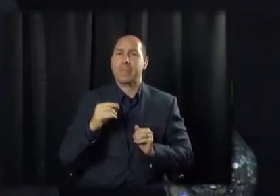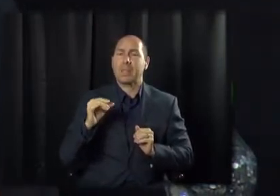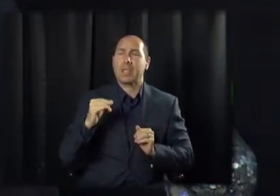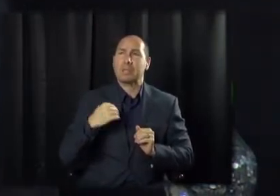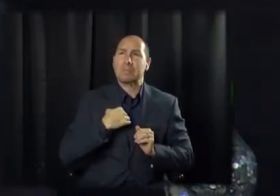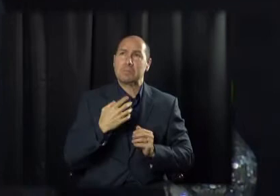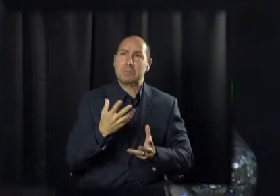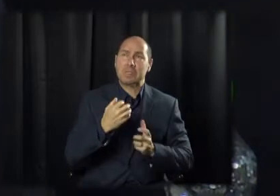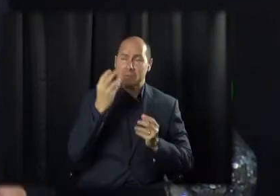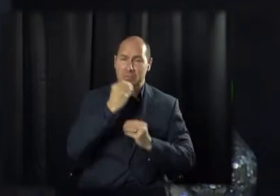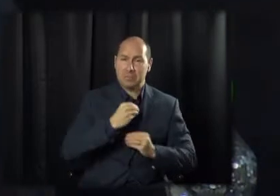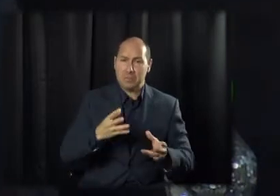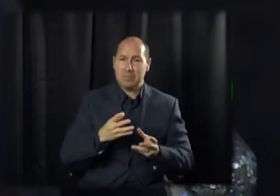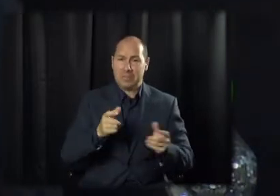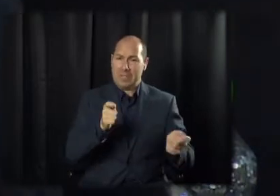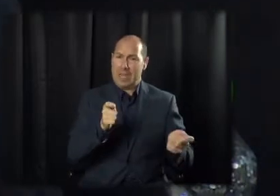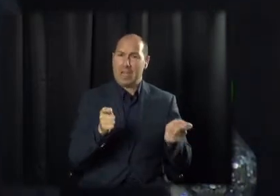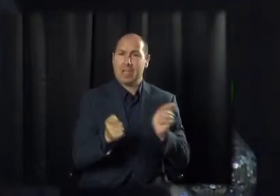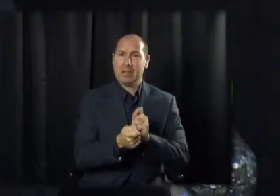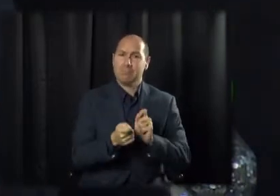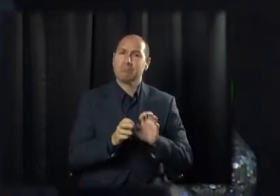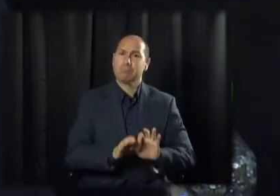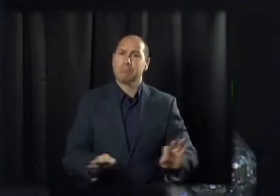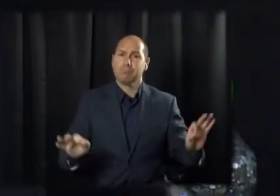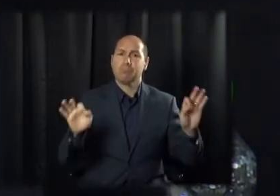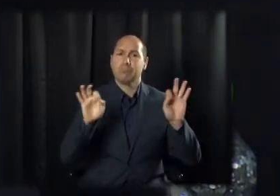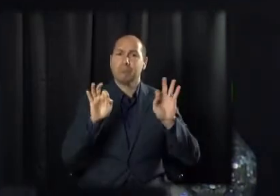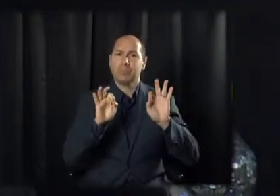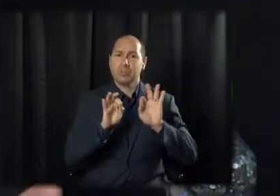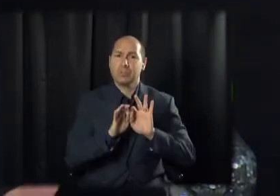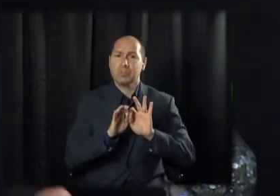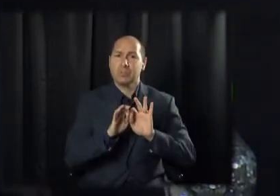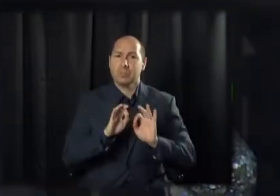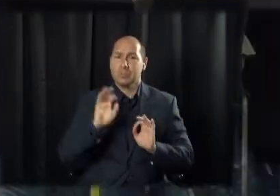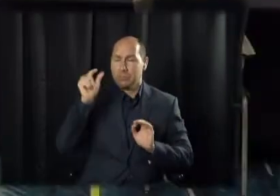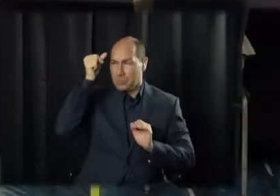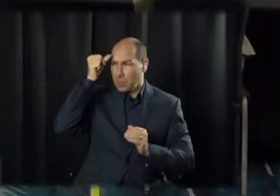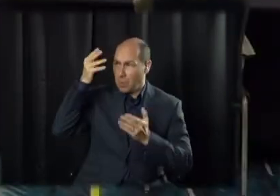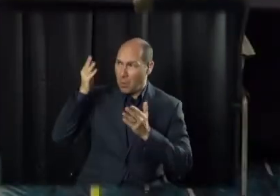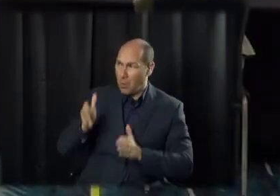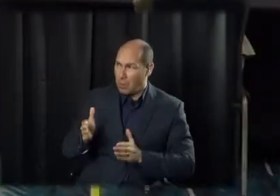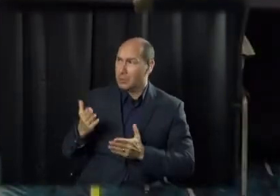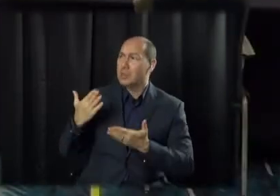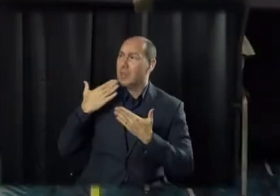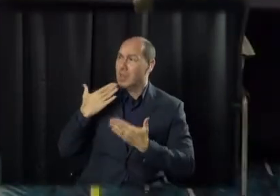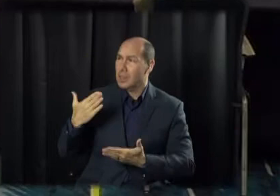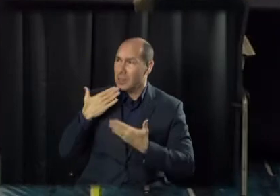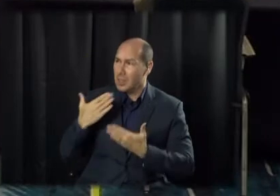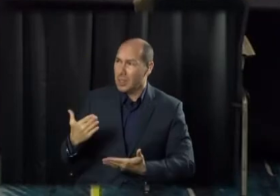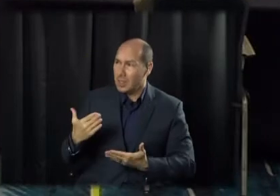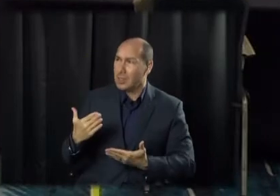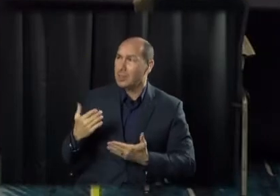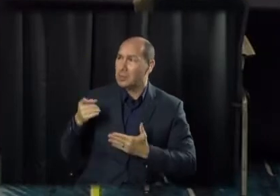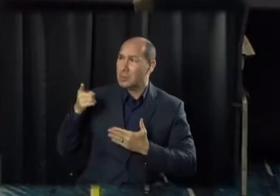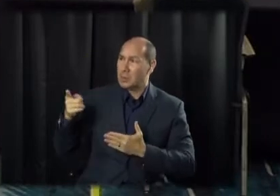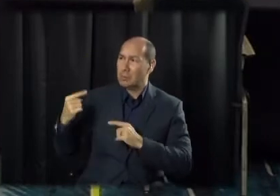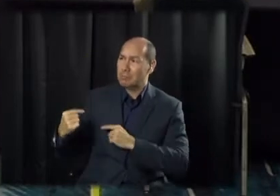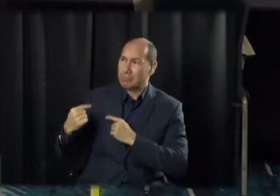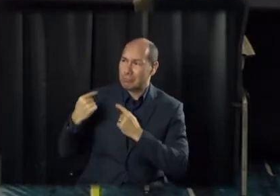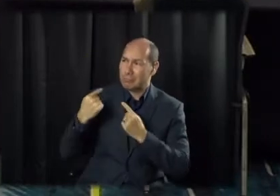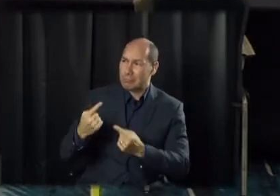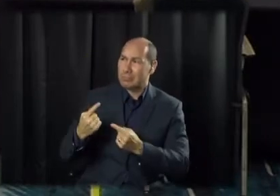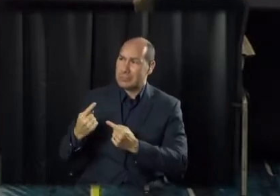absolutely essential with Prepa. And Governor, I would like to thank you for what you've done to